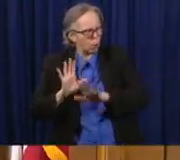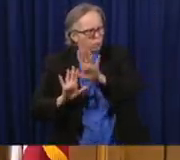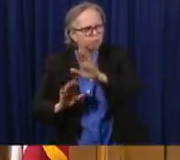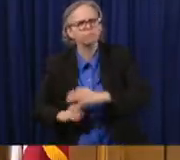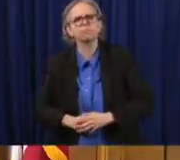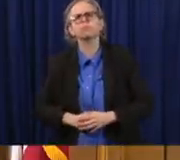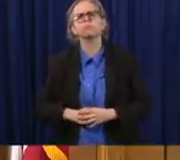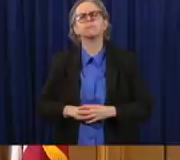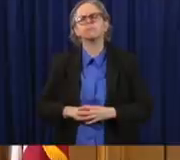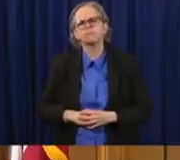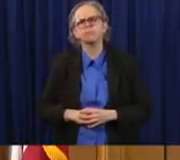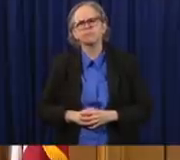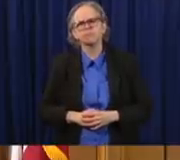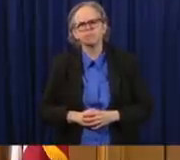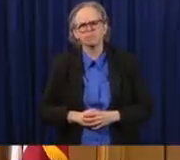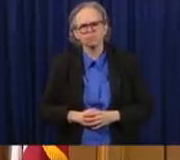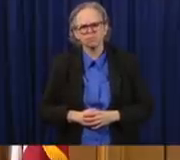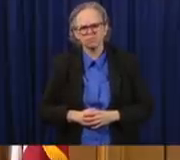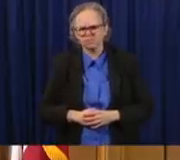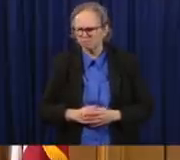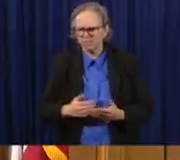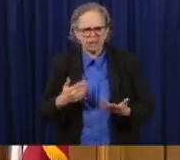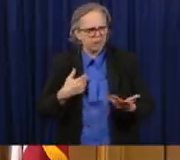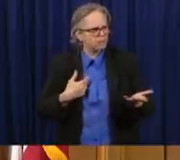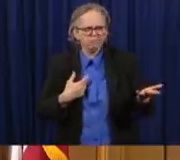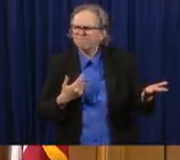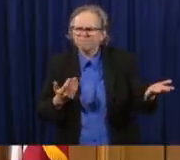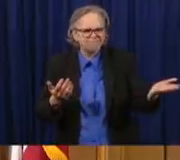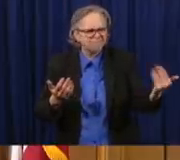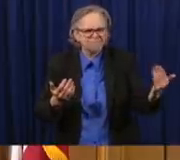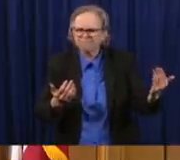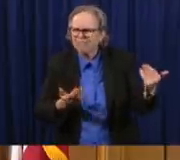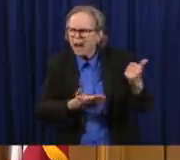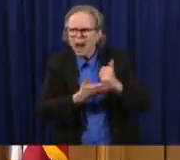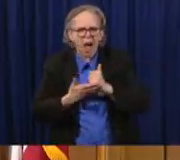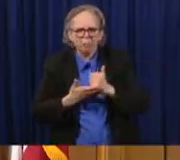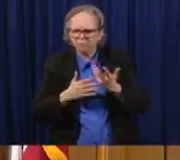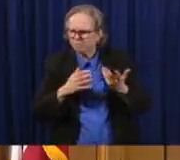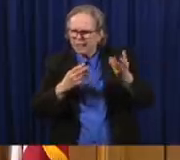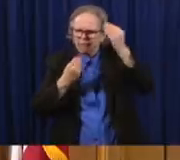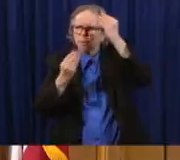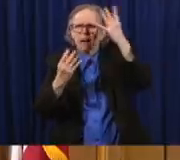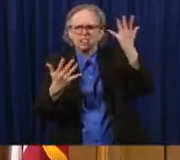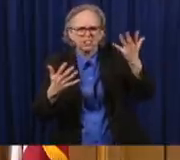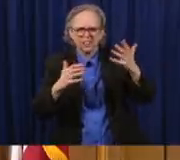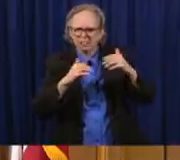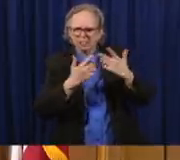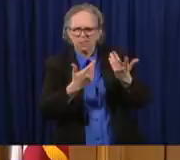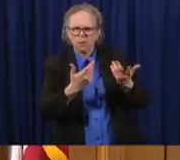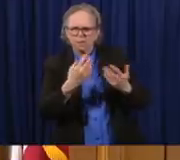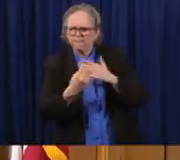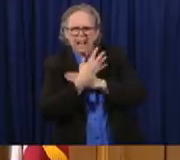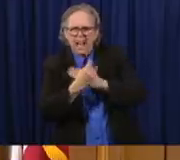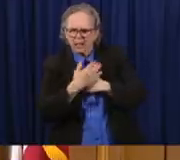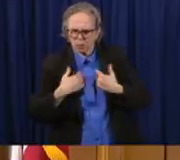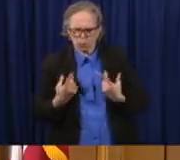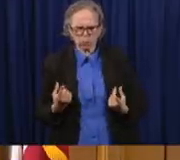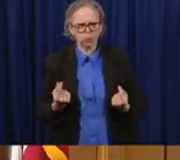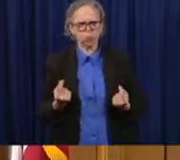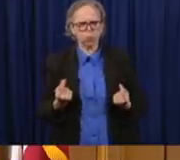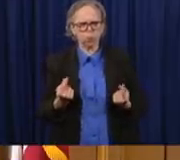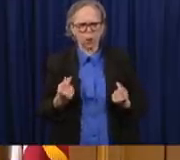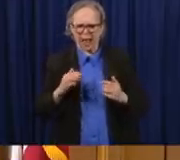I asked them to inform us, to help us, to look at what we need to do to address